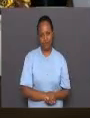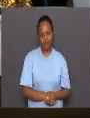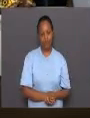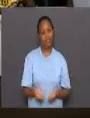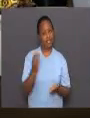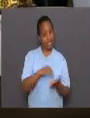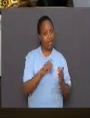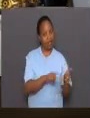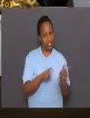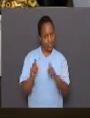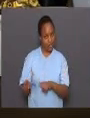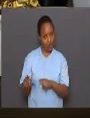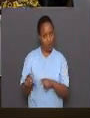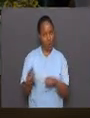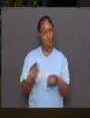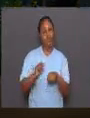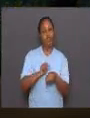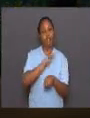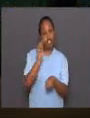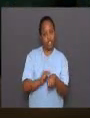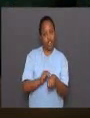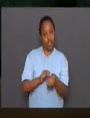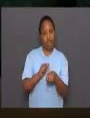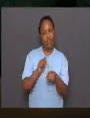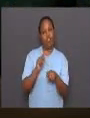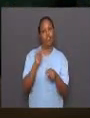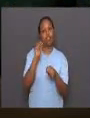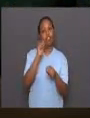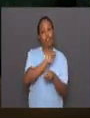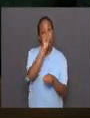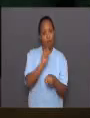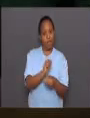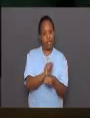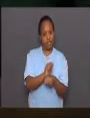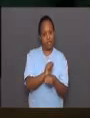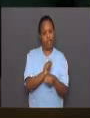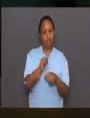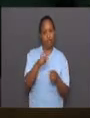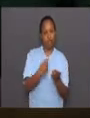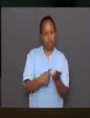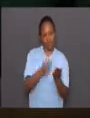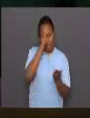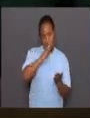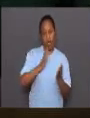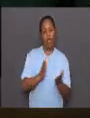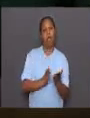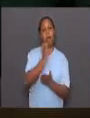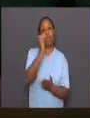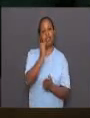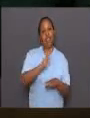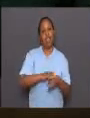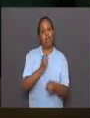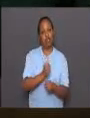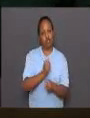also encourages national institutions involved in the area of human rights